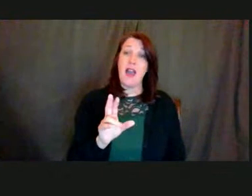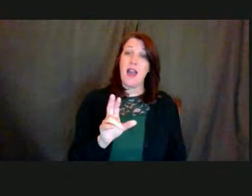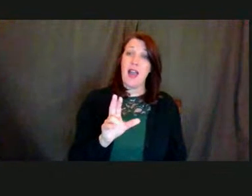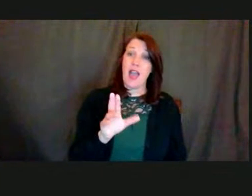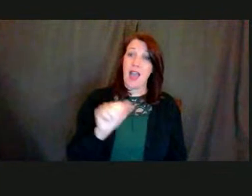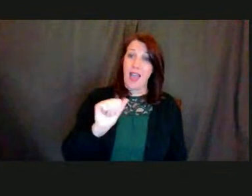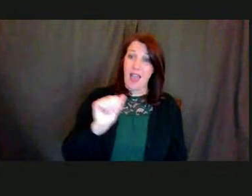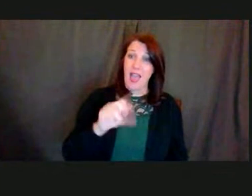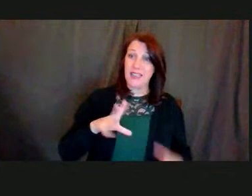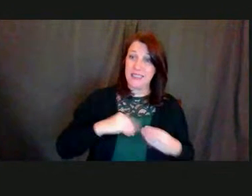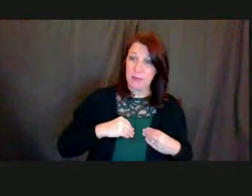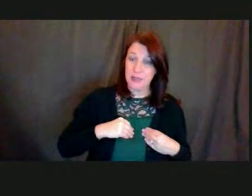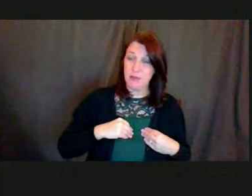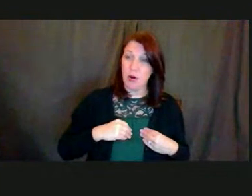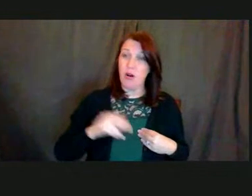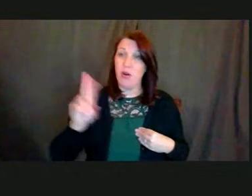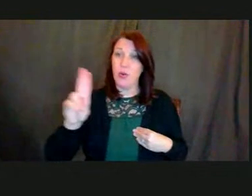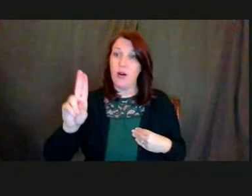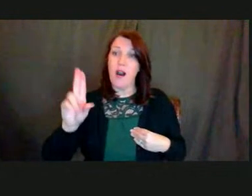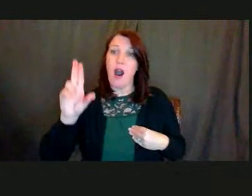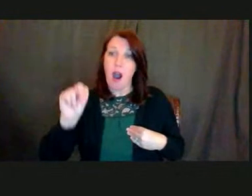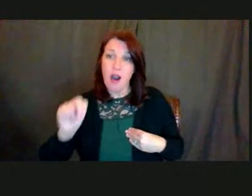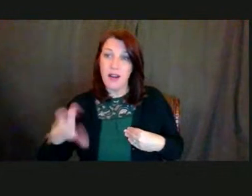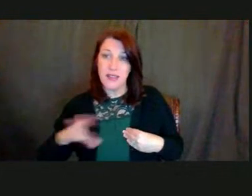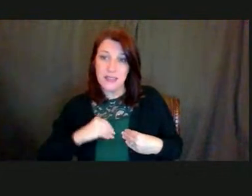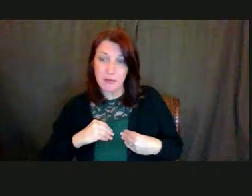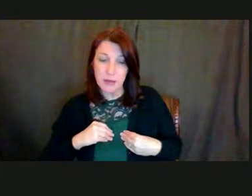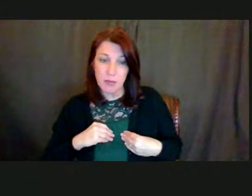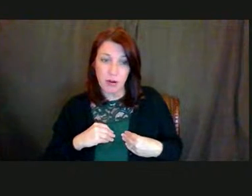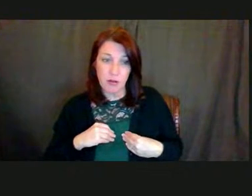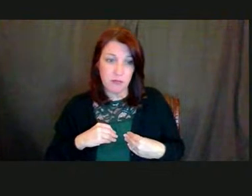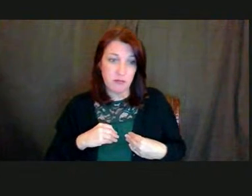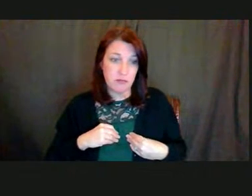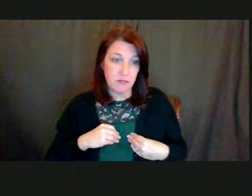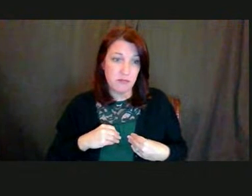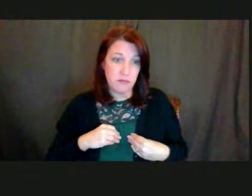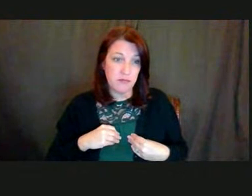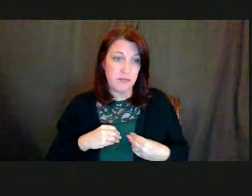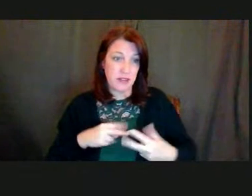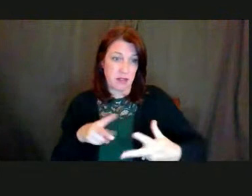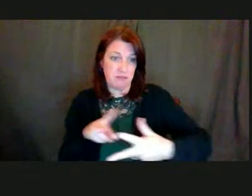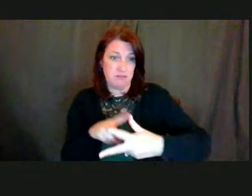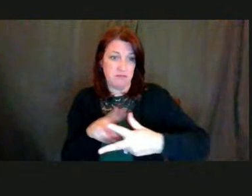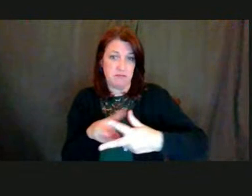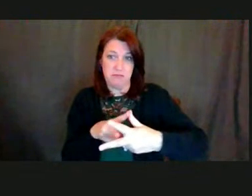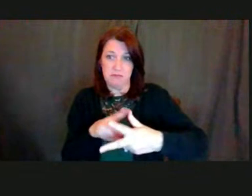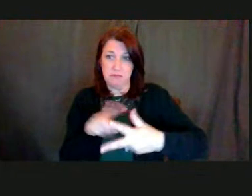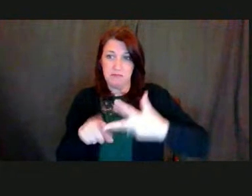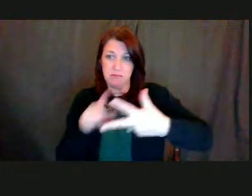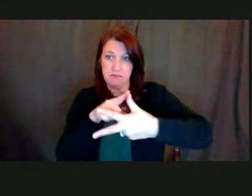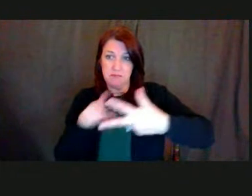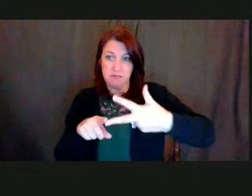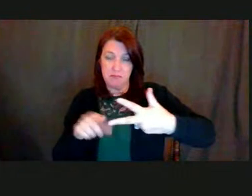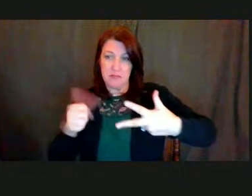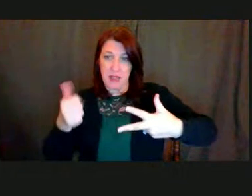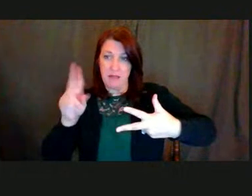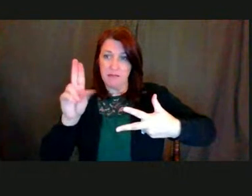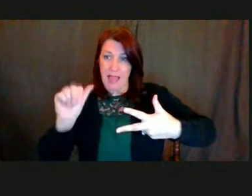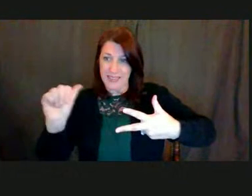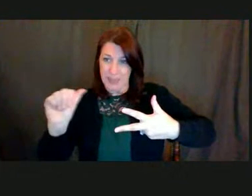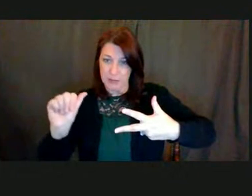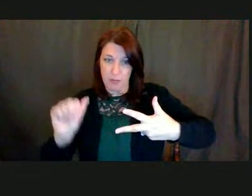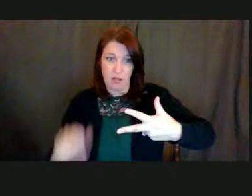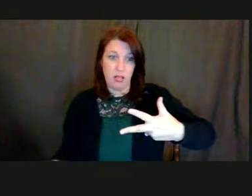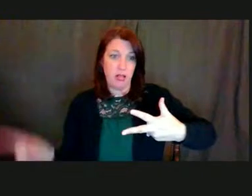or unacceptable. So in this case here, they found the gender and the race ethnicity distribution to be acceptable, but